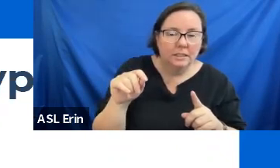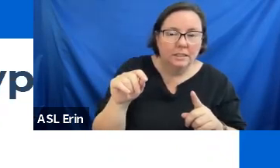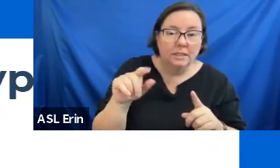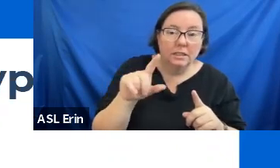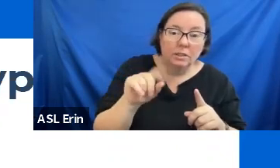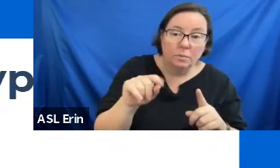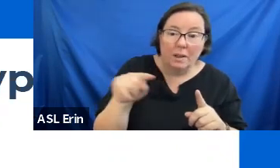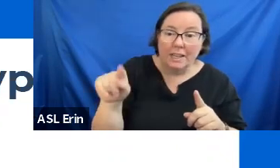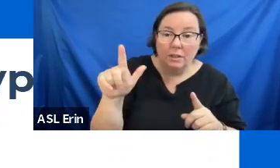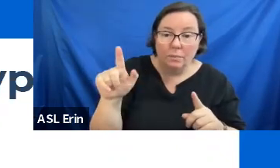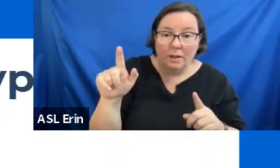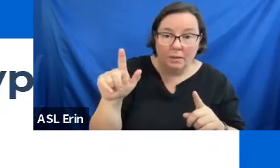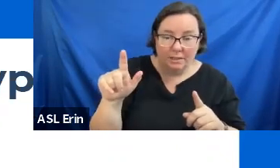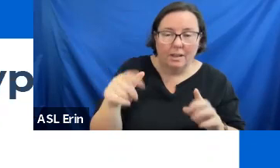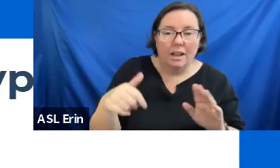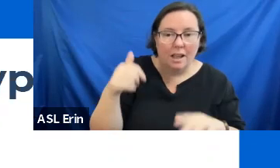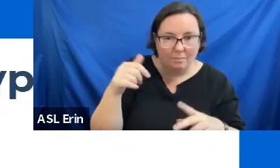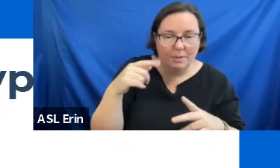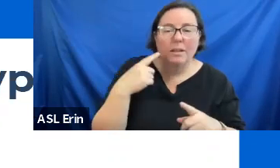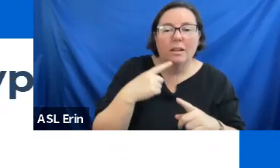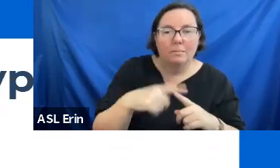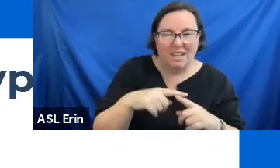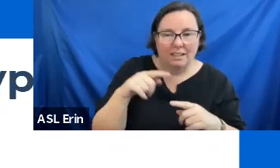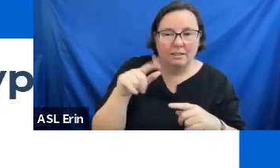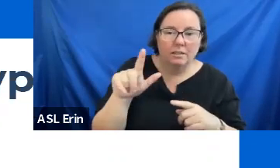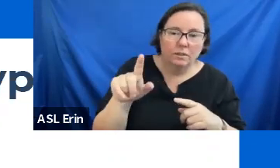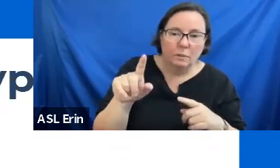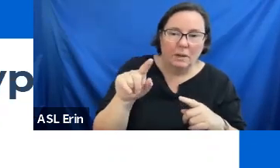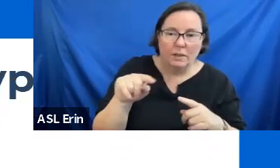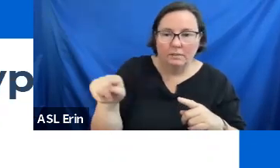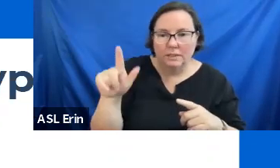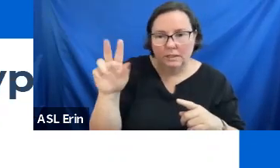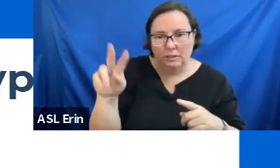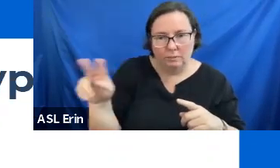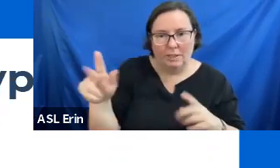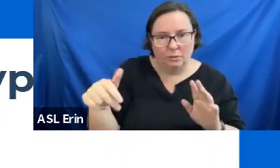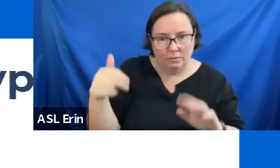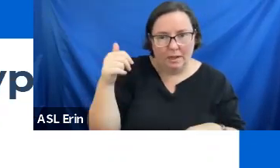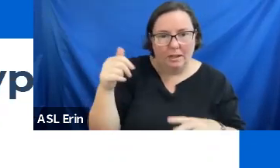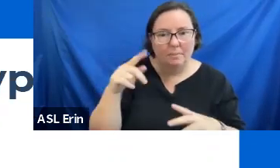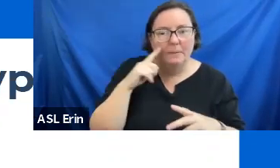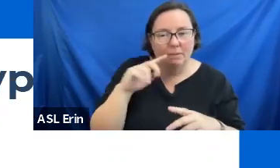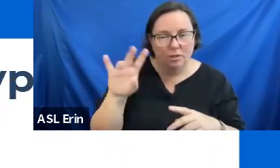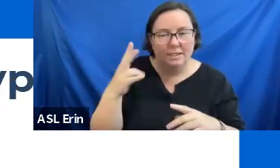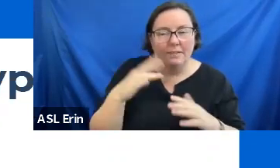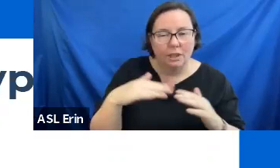2021 school year. And for this school year's process, it went up a bit as well for the 7th grade.